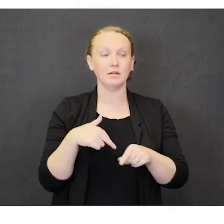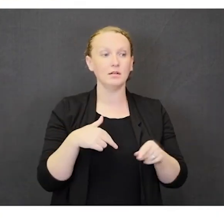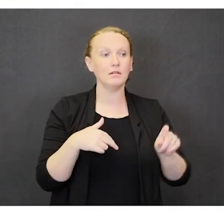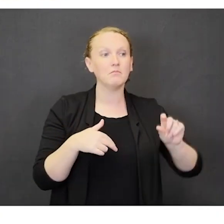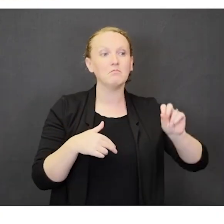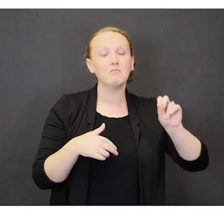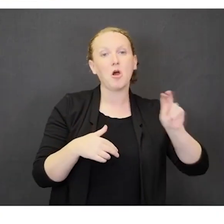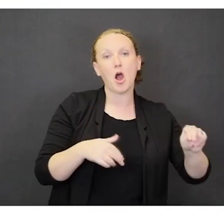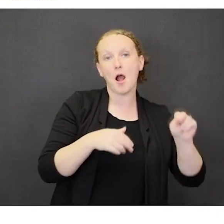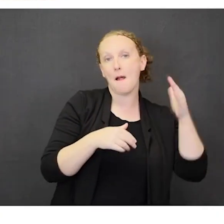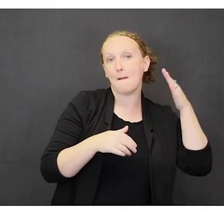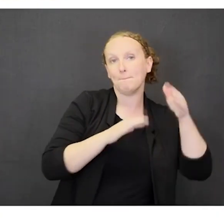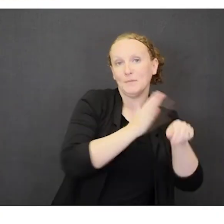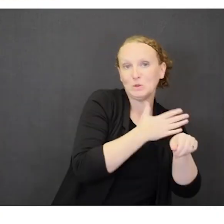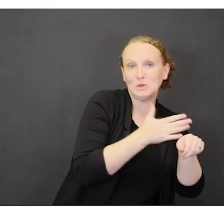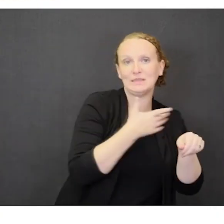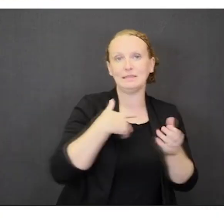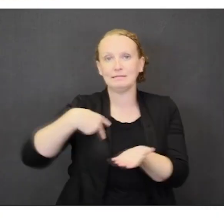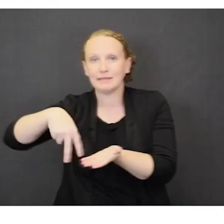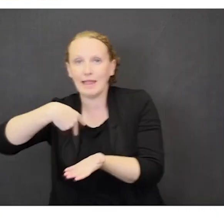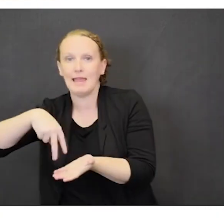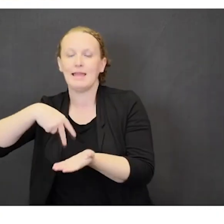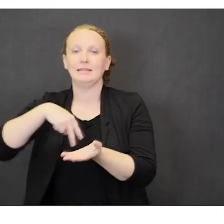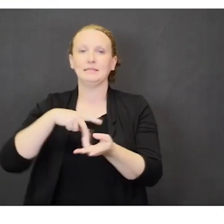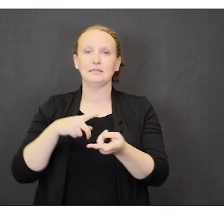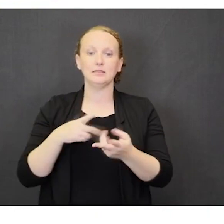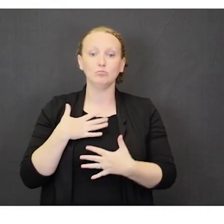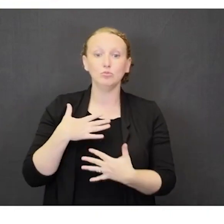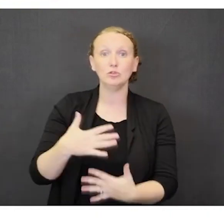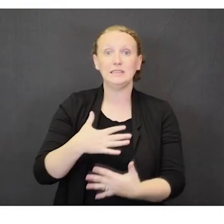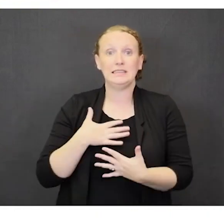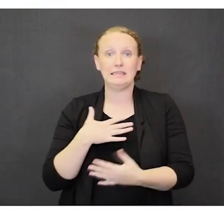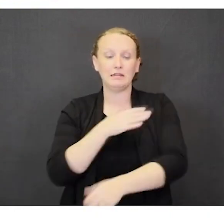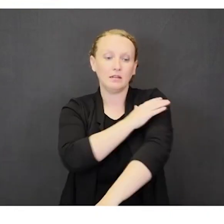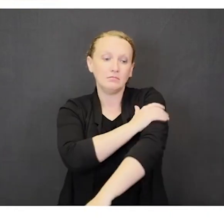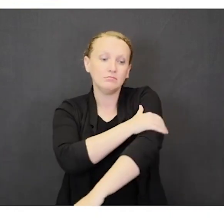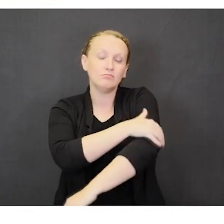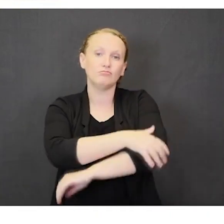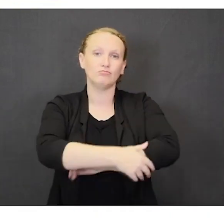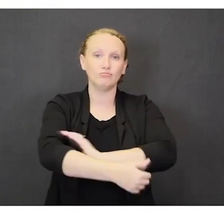on, dance, shake it out, breathe, move.